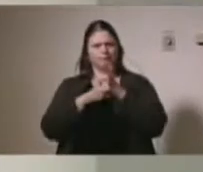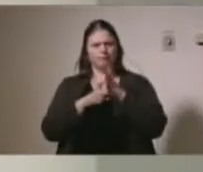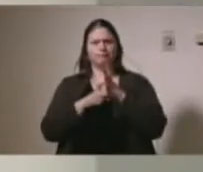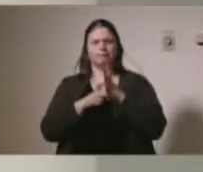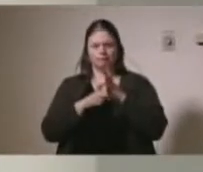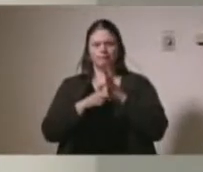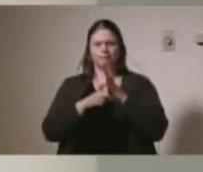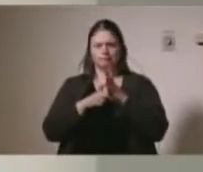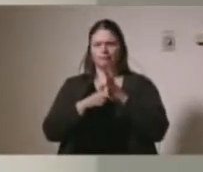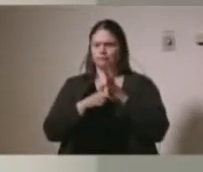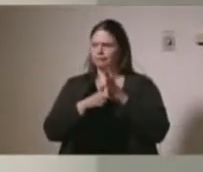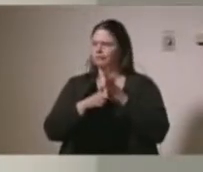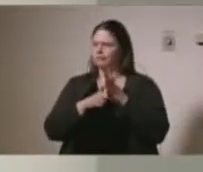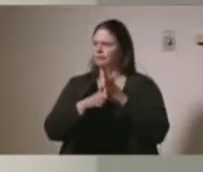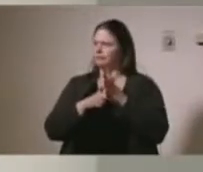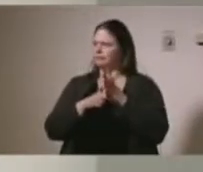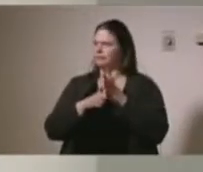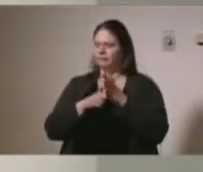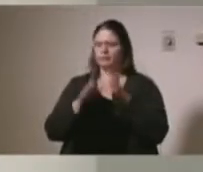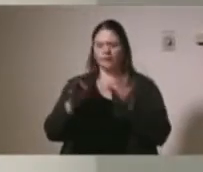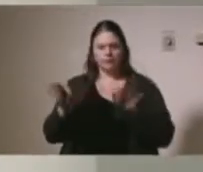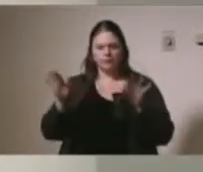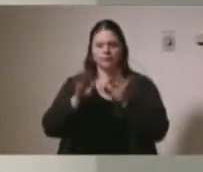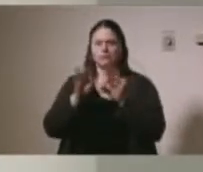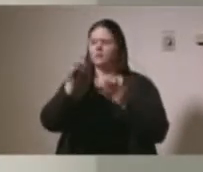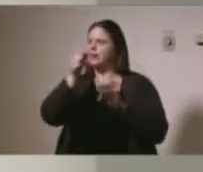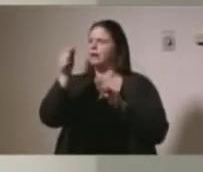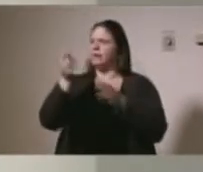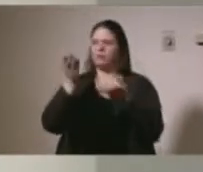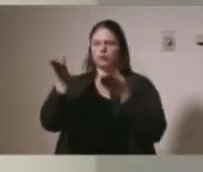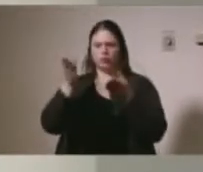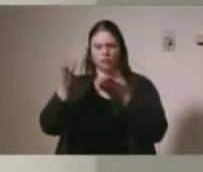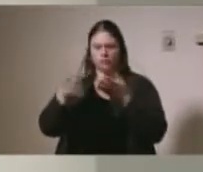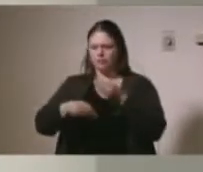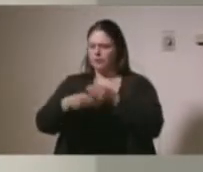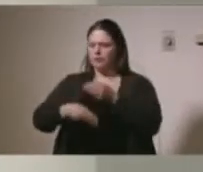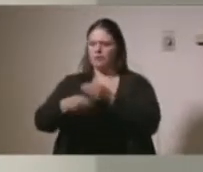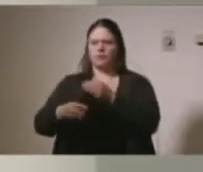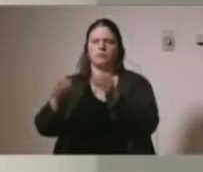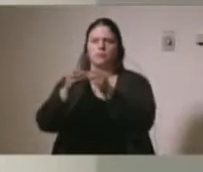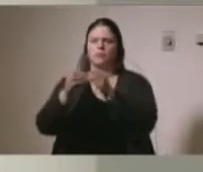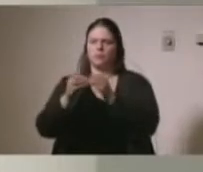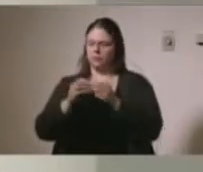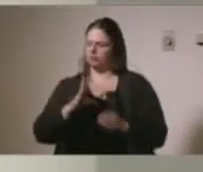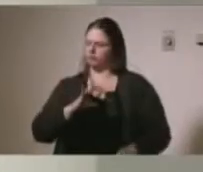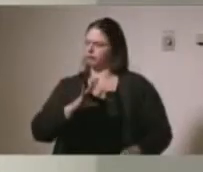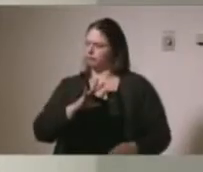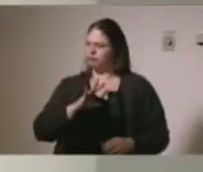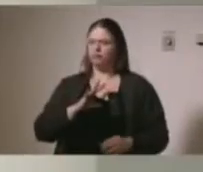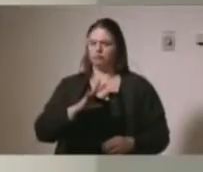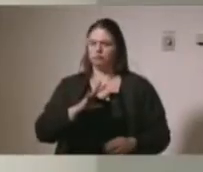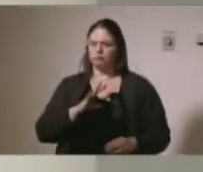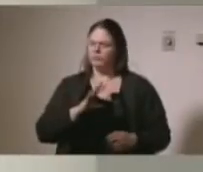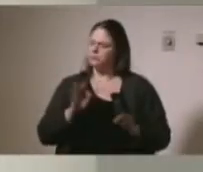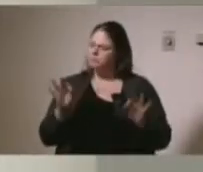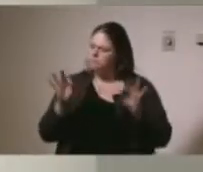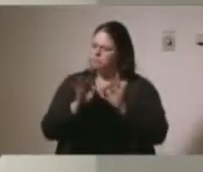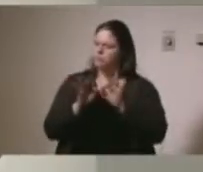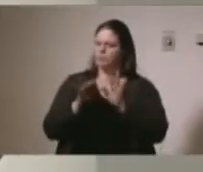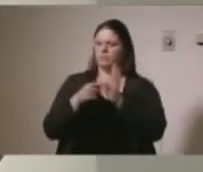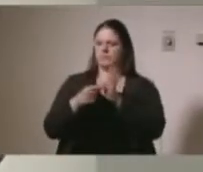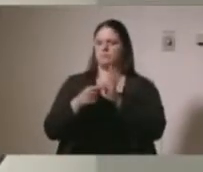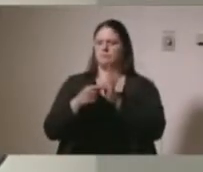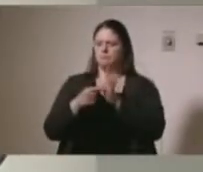that will help extend government services being provided as well. So those are key examples.